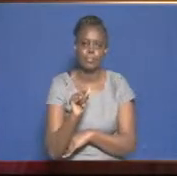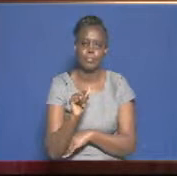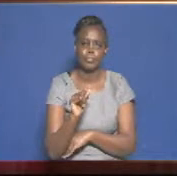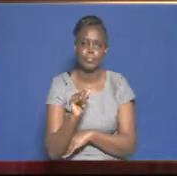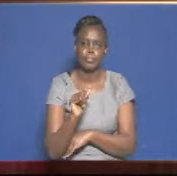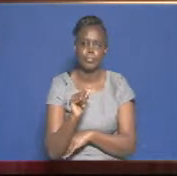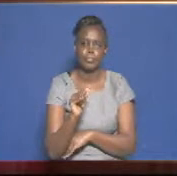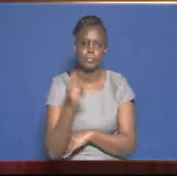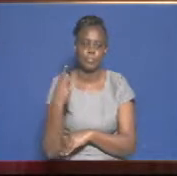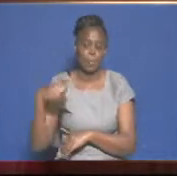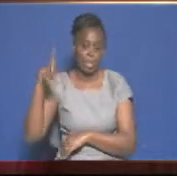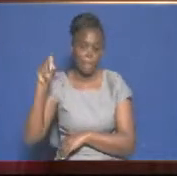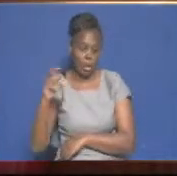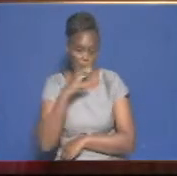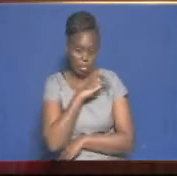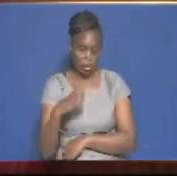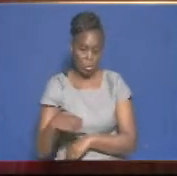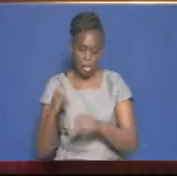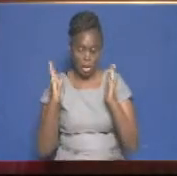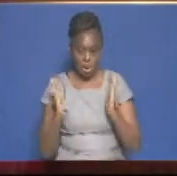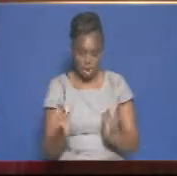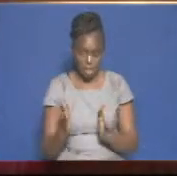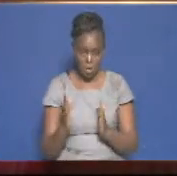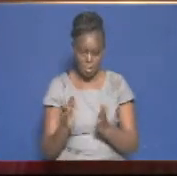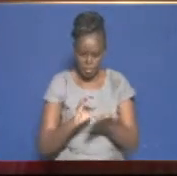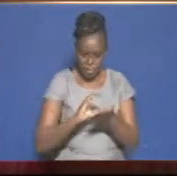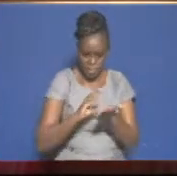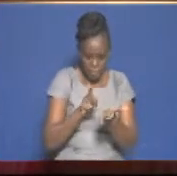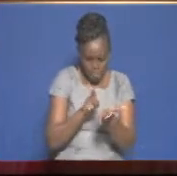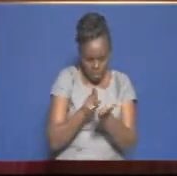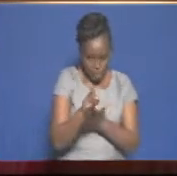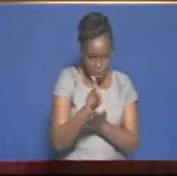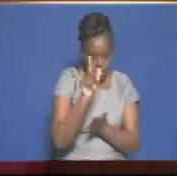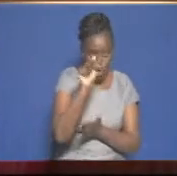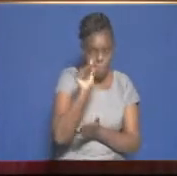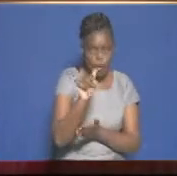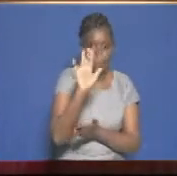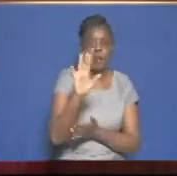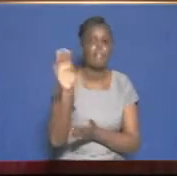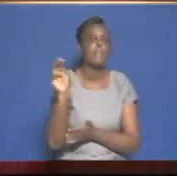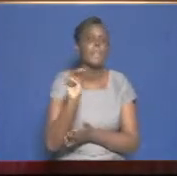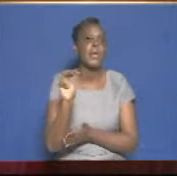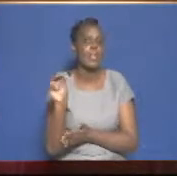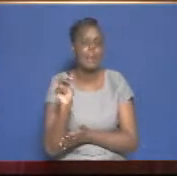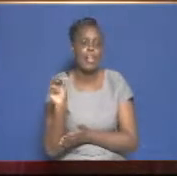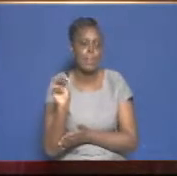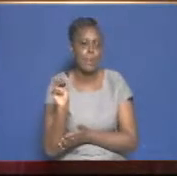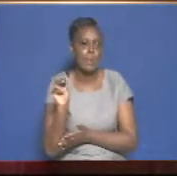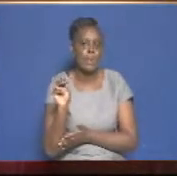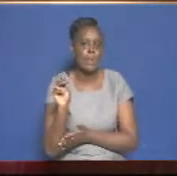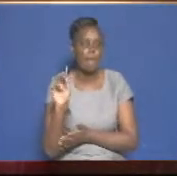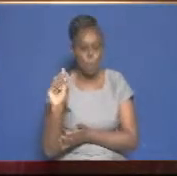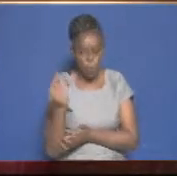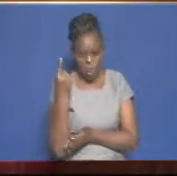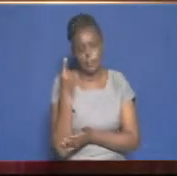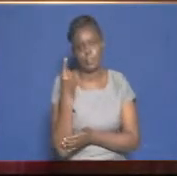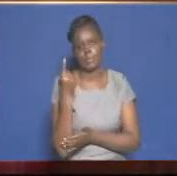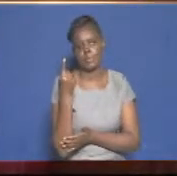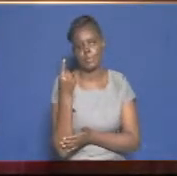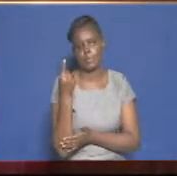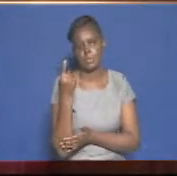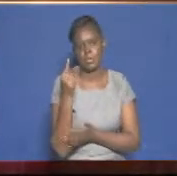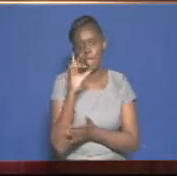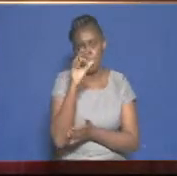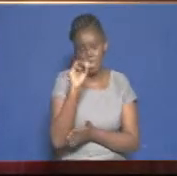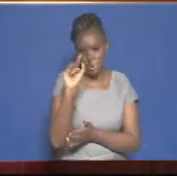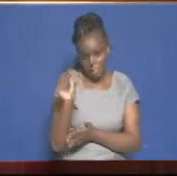these ex-councillors be paid a honorarium of 1.5 million, one-off, and